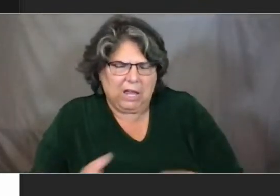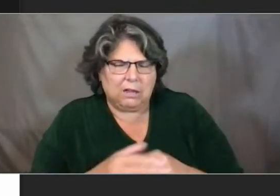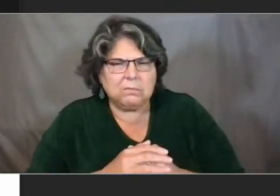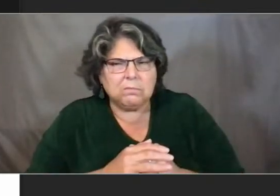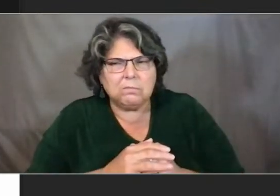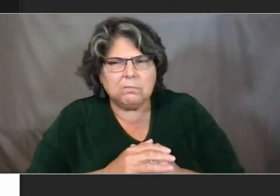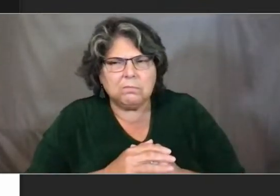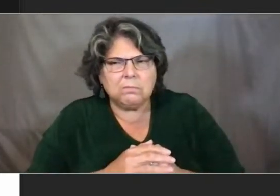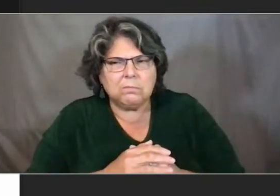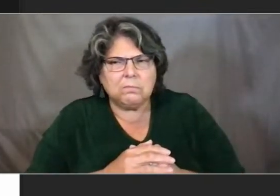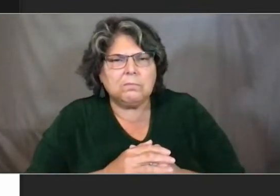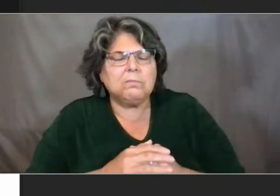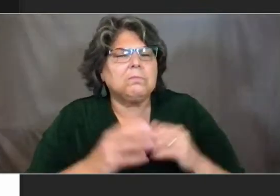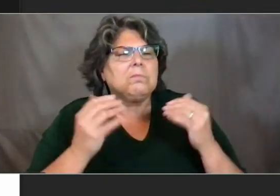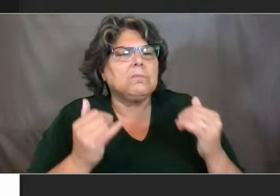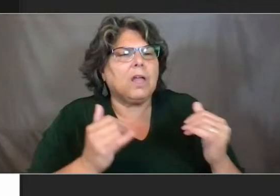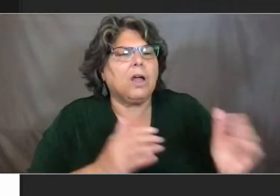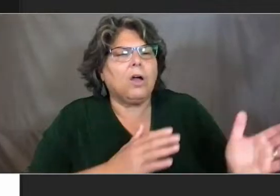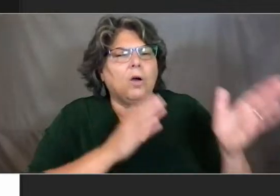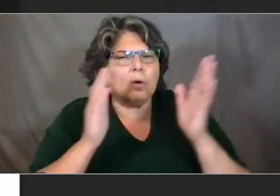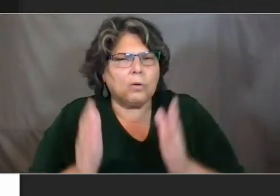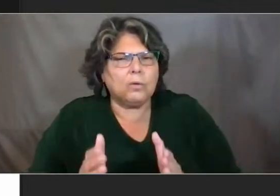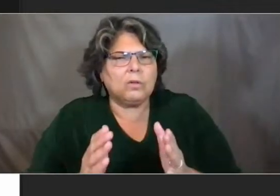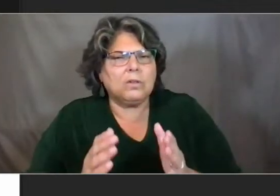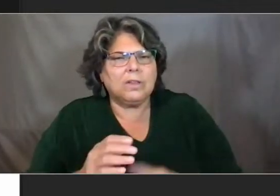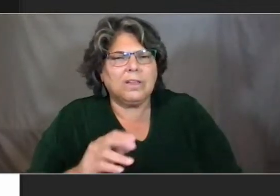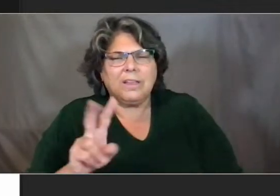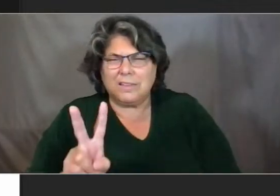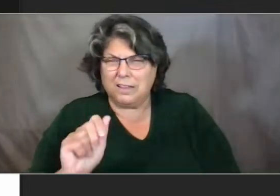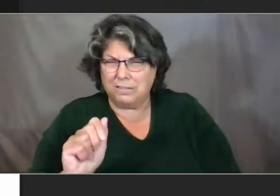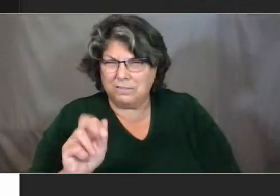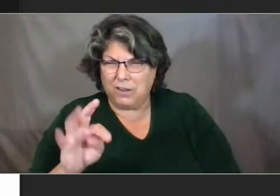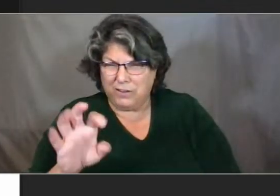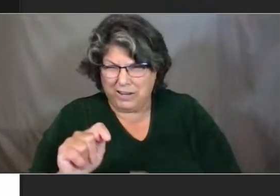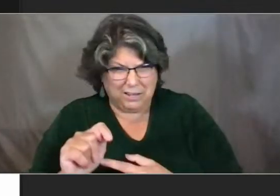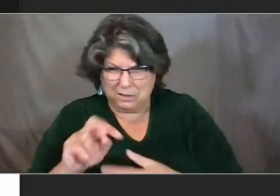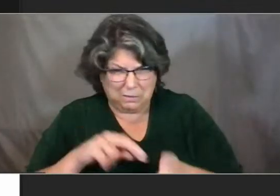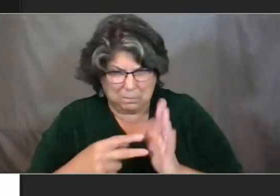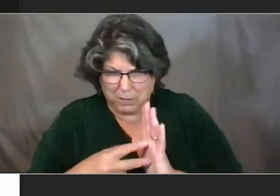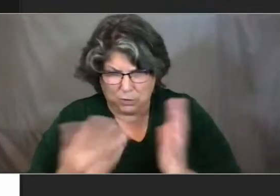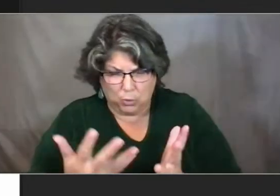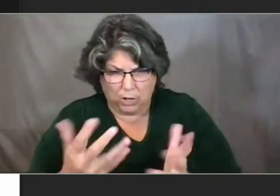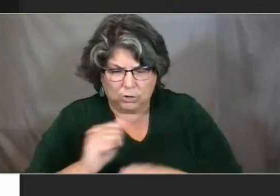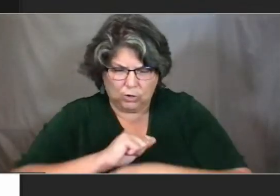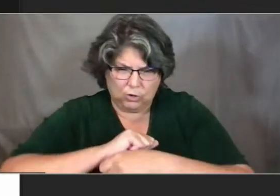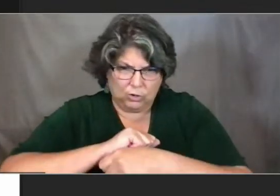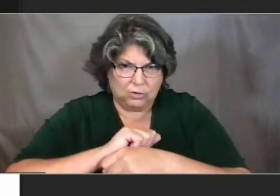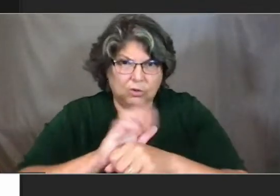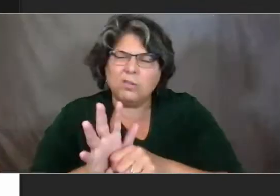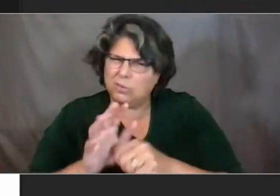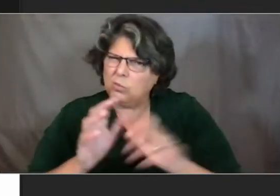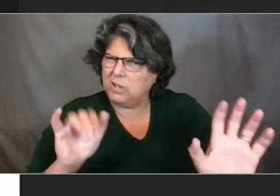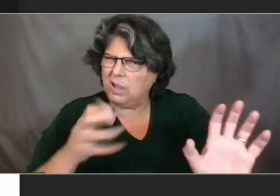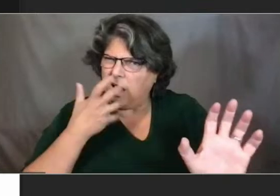And let's go on to variants. So variants is the big hot